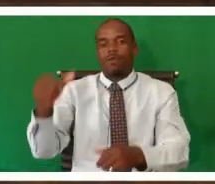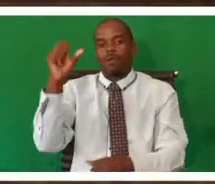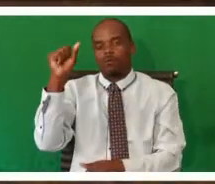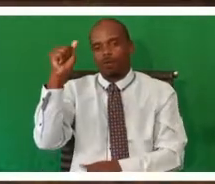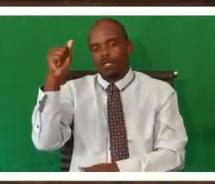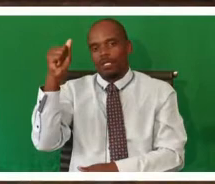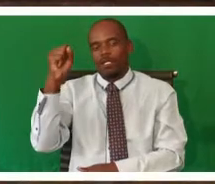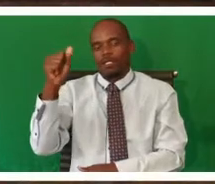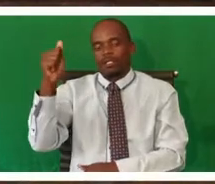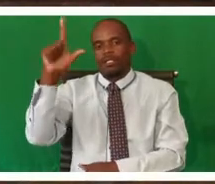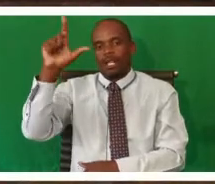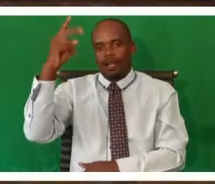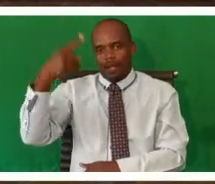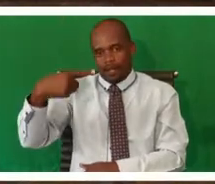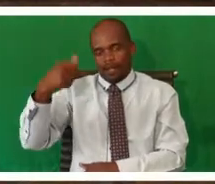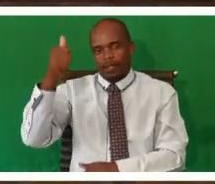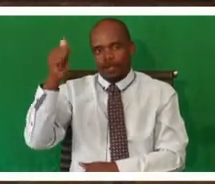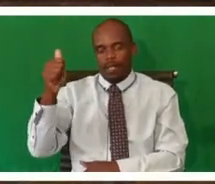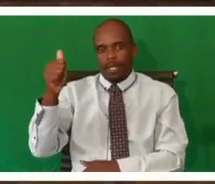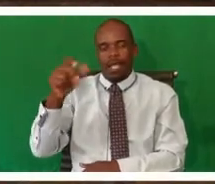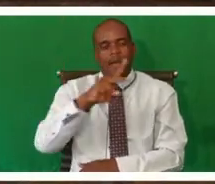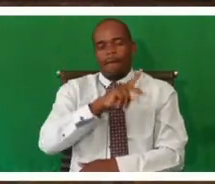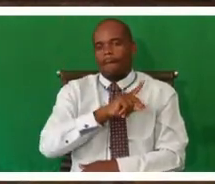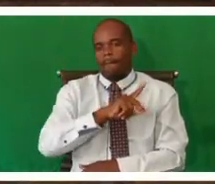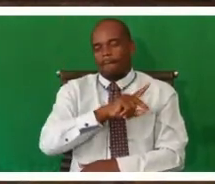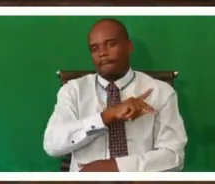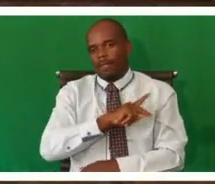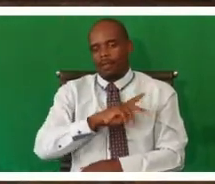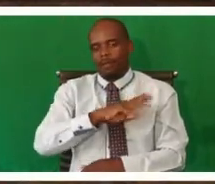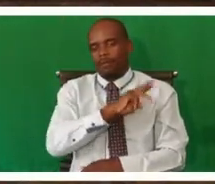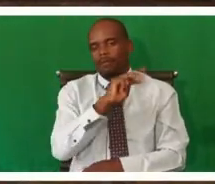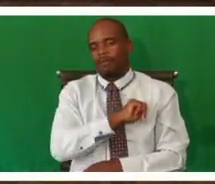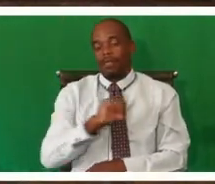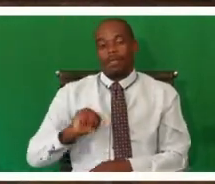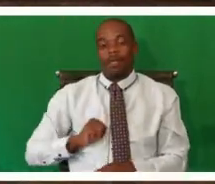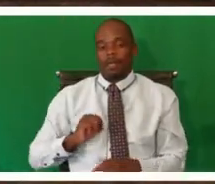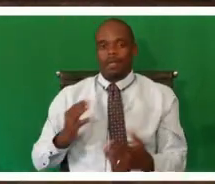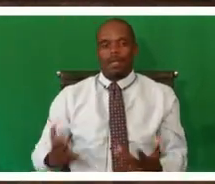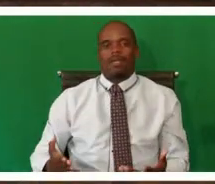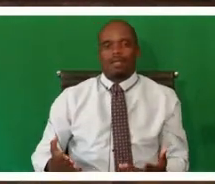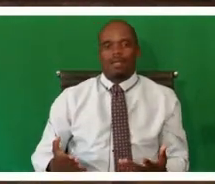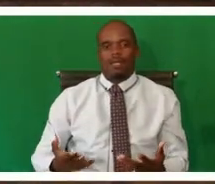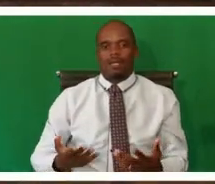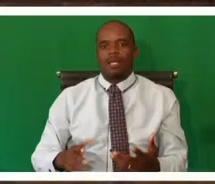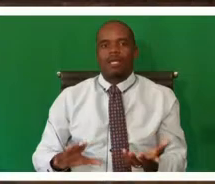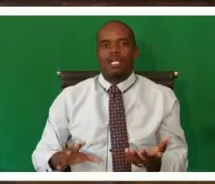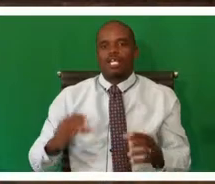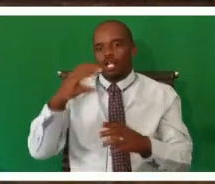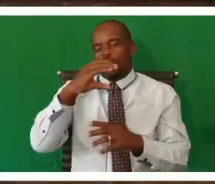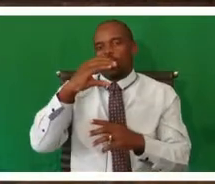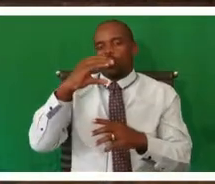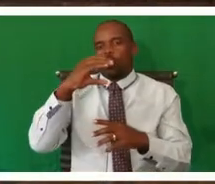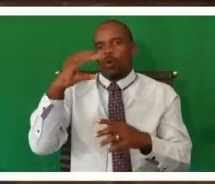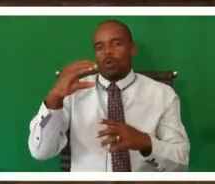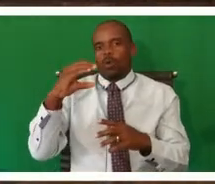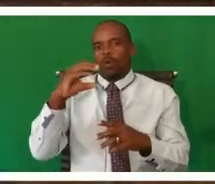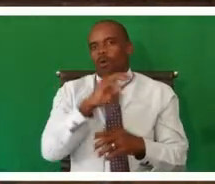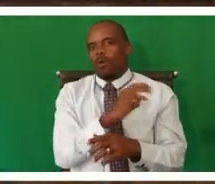municipalities, mayors and speakers, the Provincial Commissioner of South African